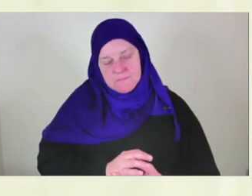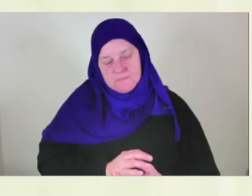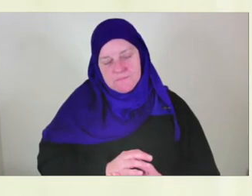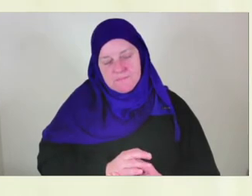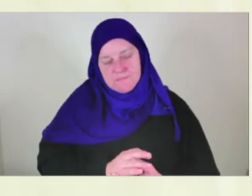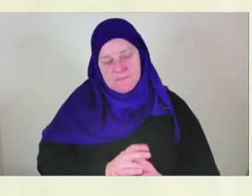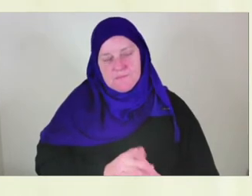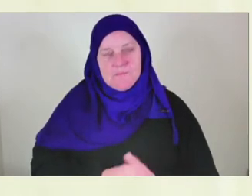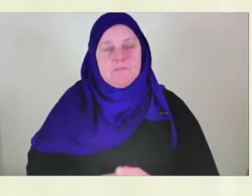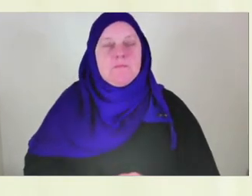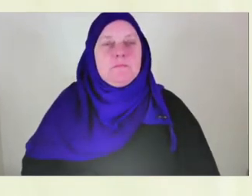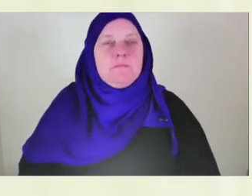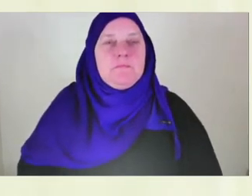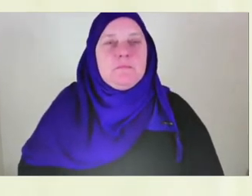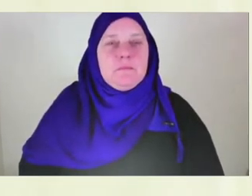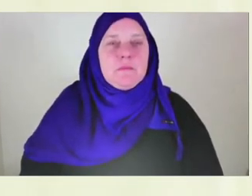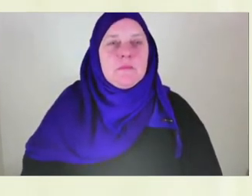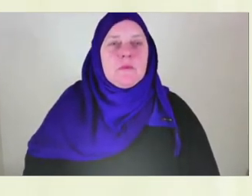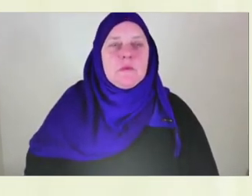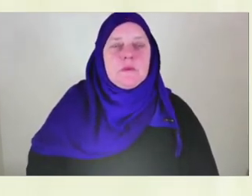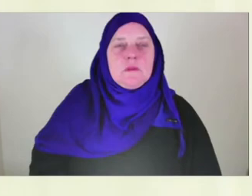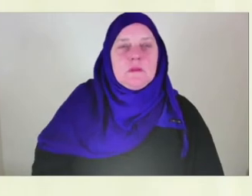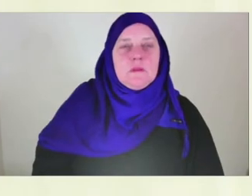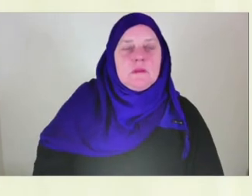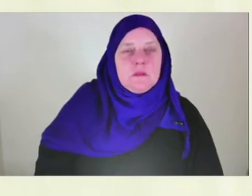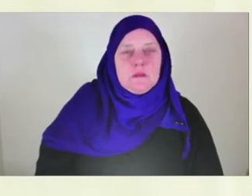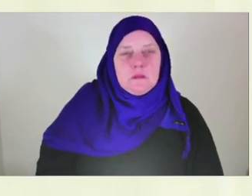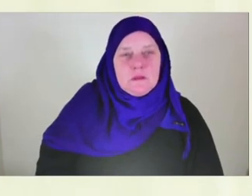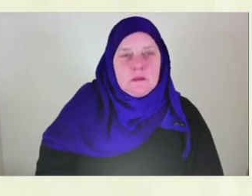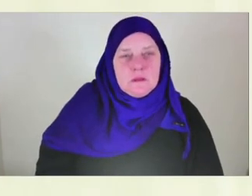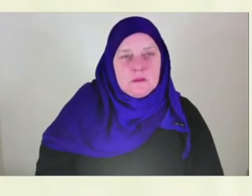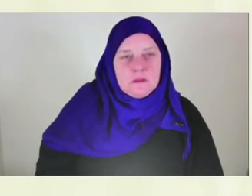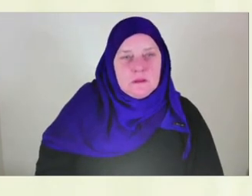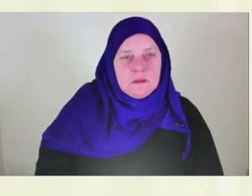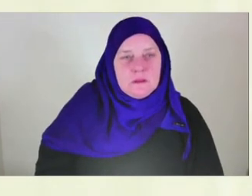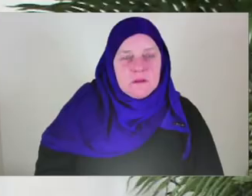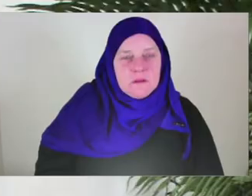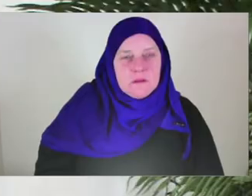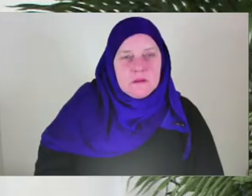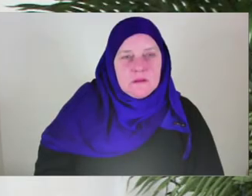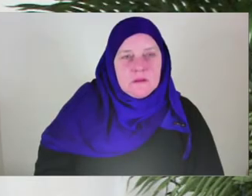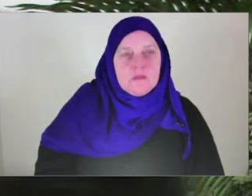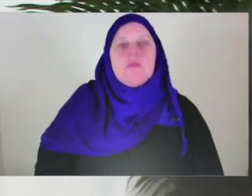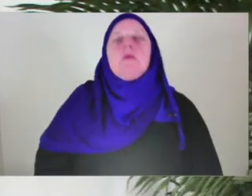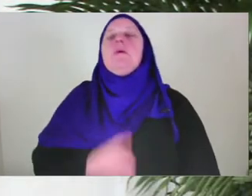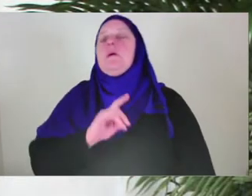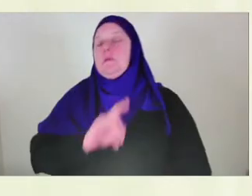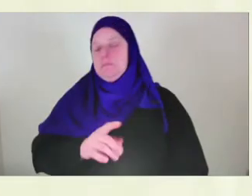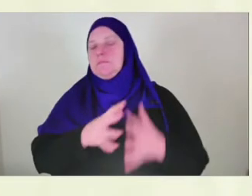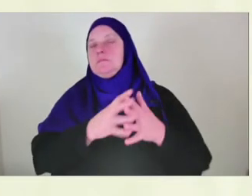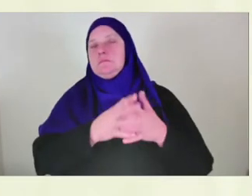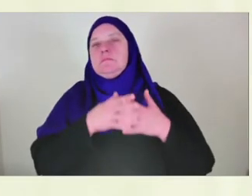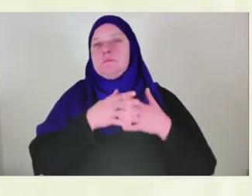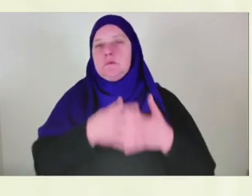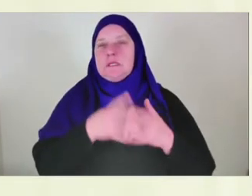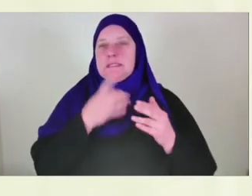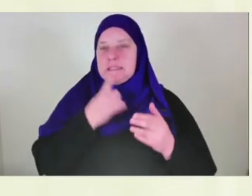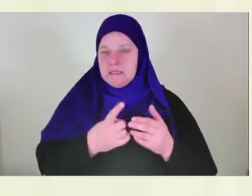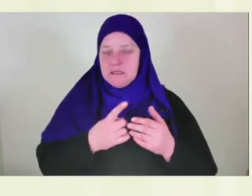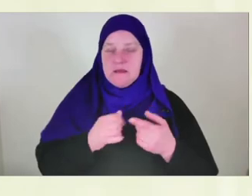are basically the imam. Because Allah Azza wa Jalla is not, he collected the money. Rasulullah sallallahu alayhi